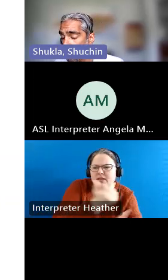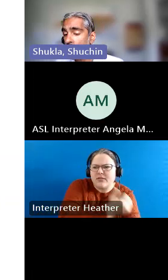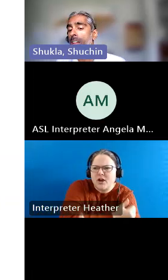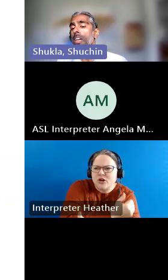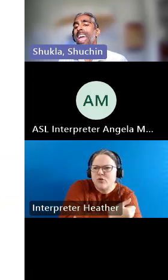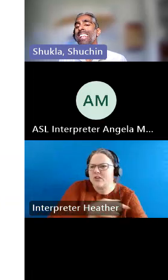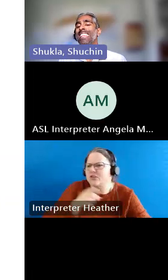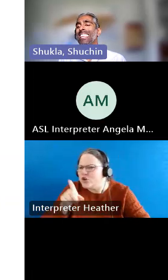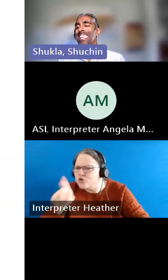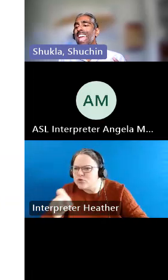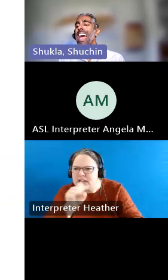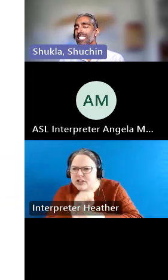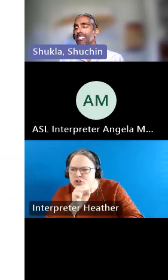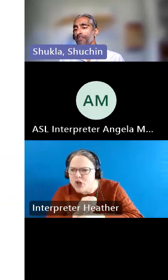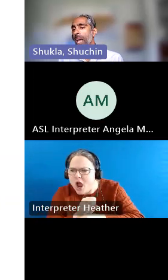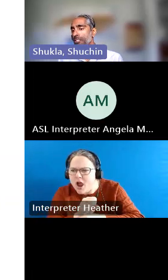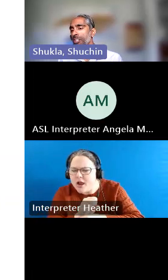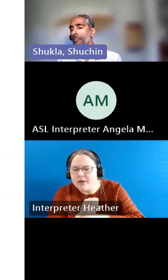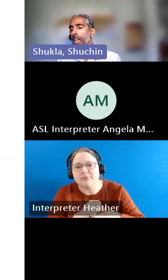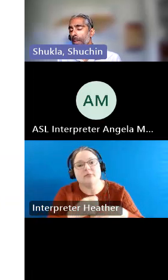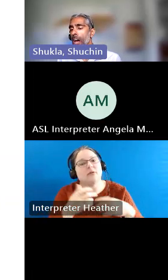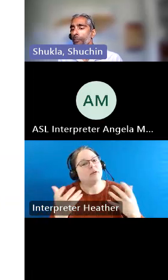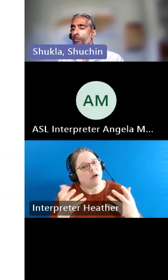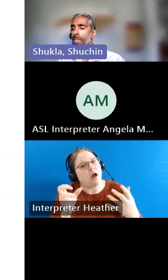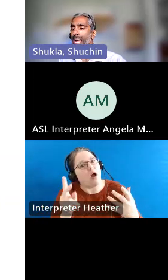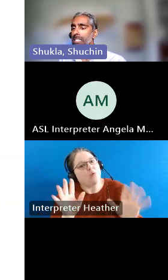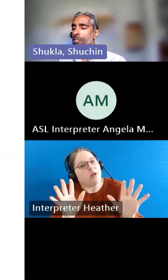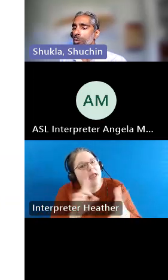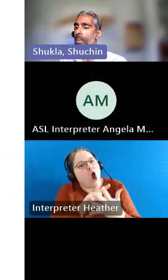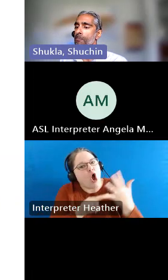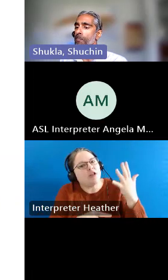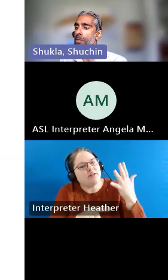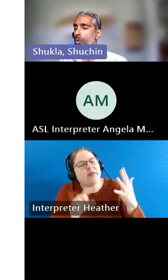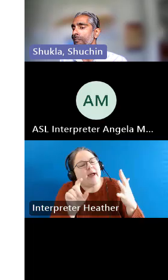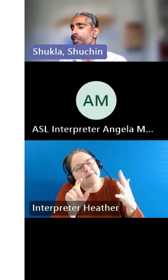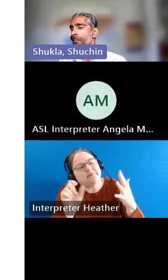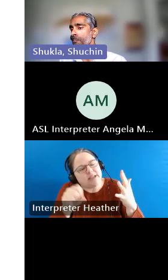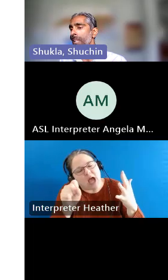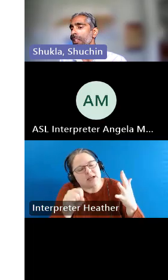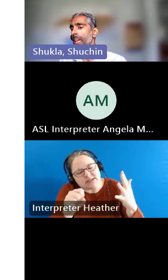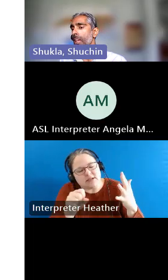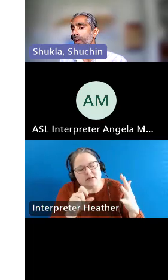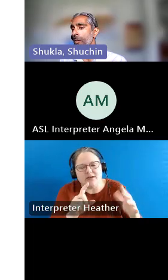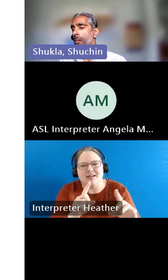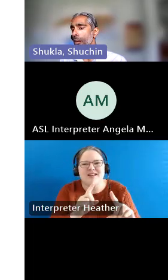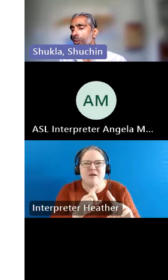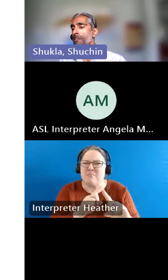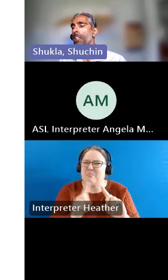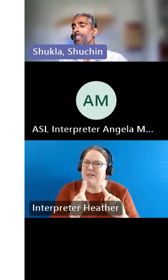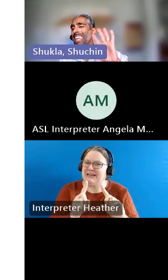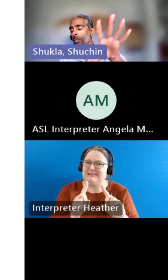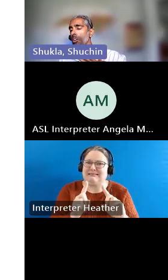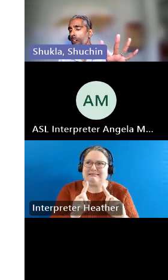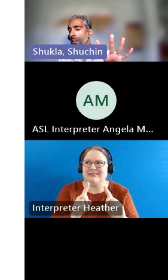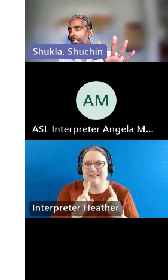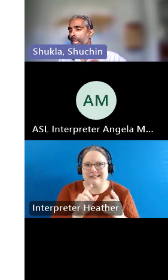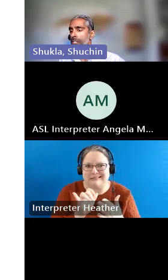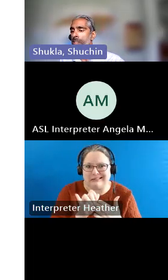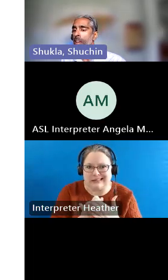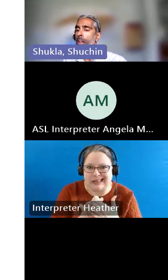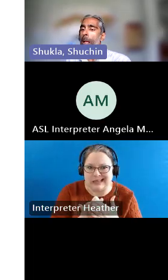a job. And yes, that stuff can be helpful, but that's sort of the early, middle, and